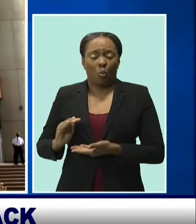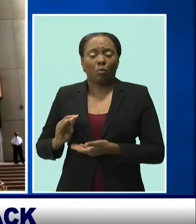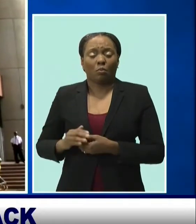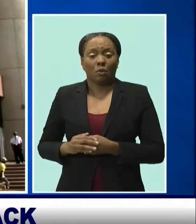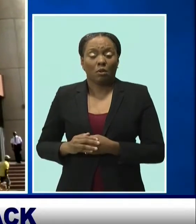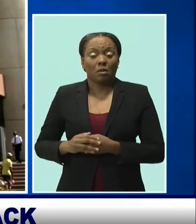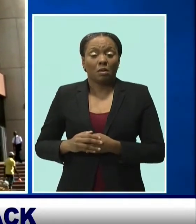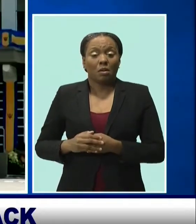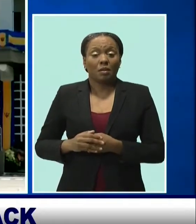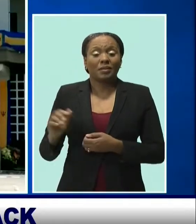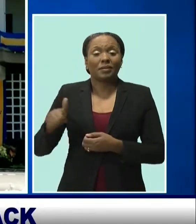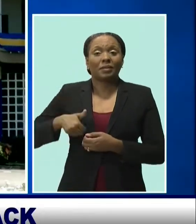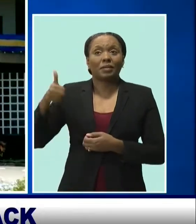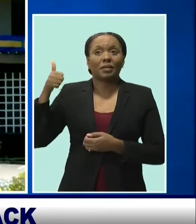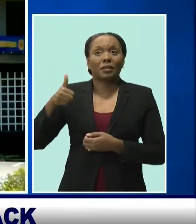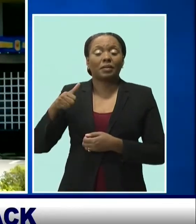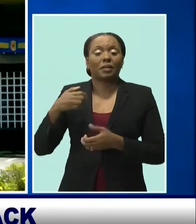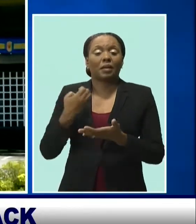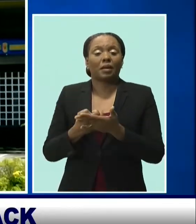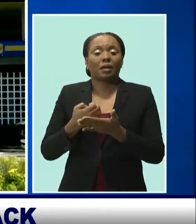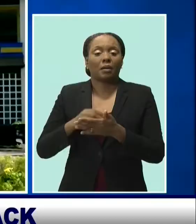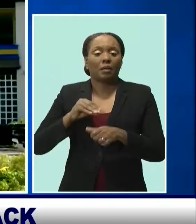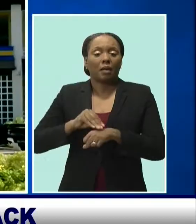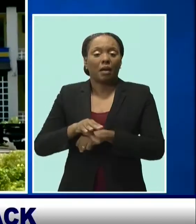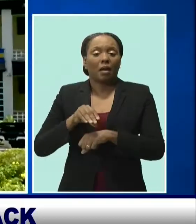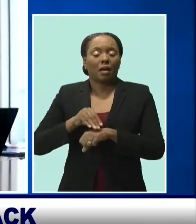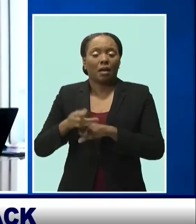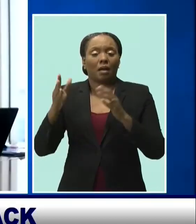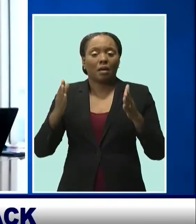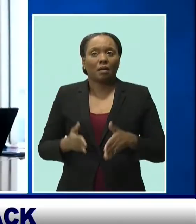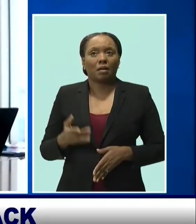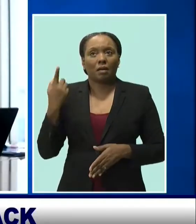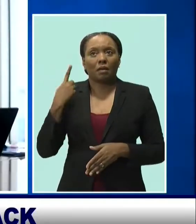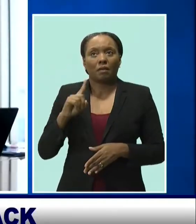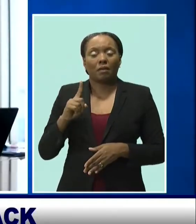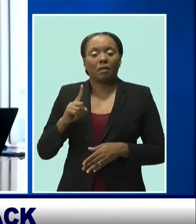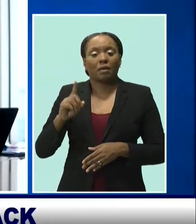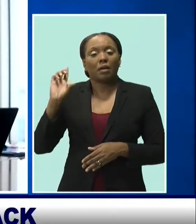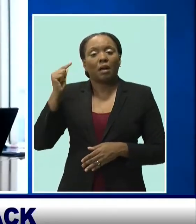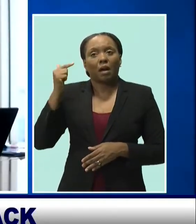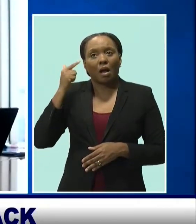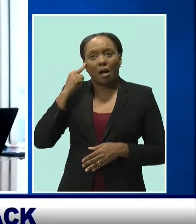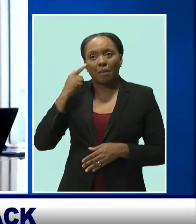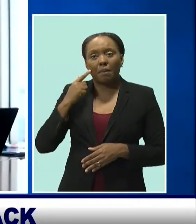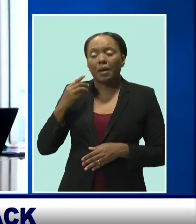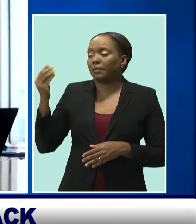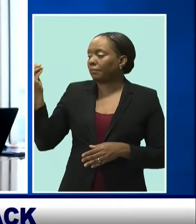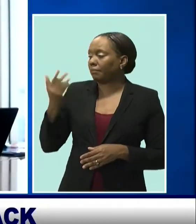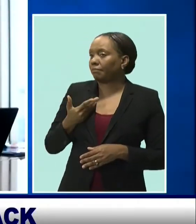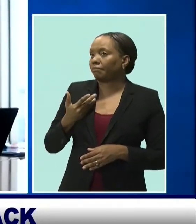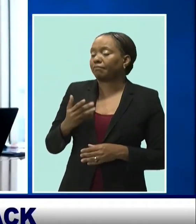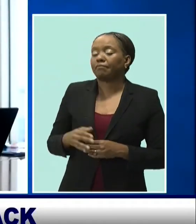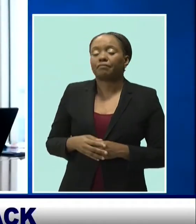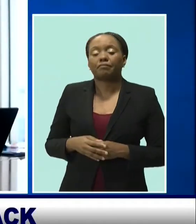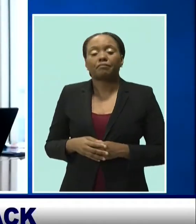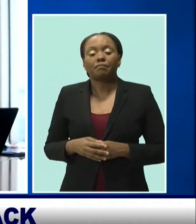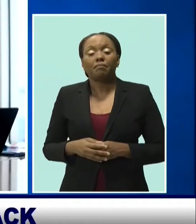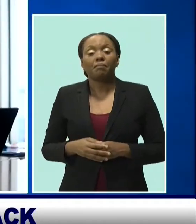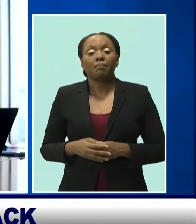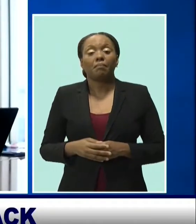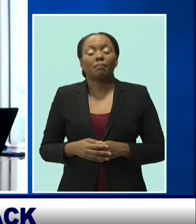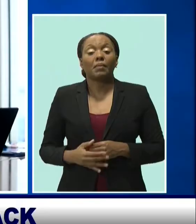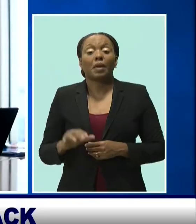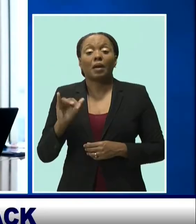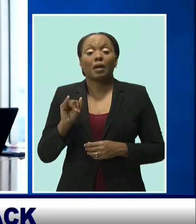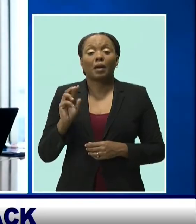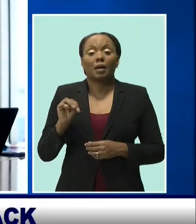latest review is Senior Economic Advisor to the Barbados government, Dr. Kevin Greenidge. The IMF just concluded its 6th review